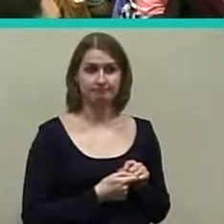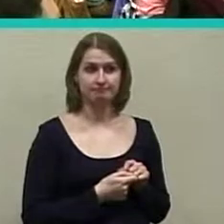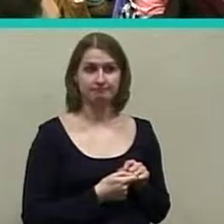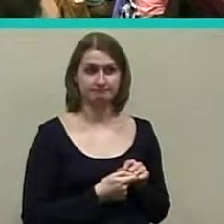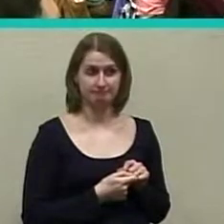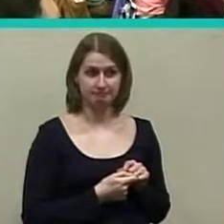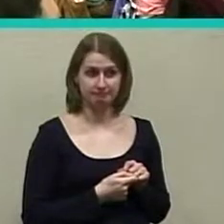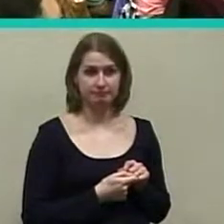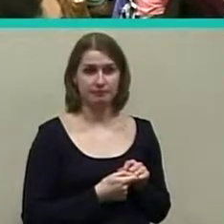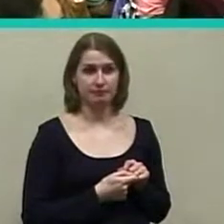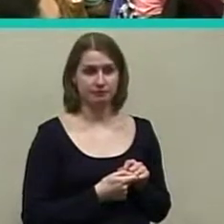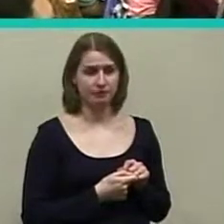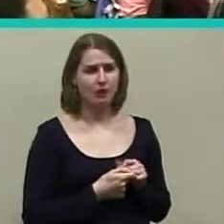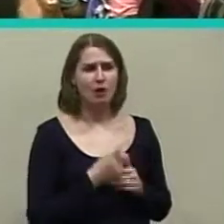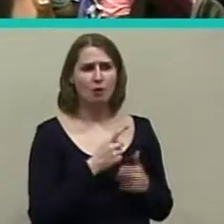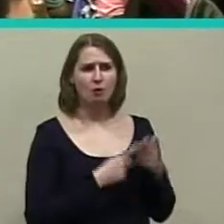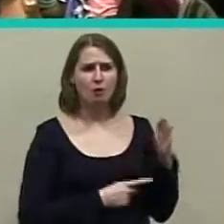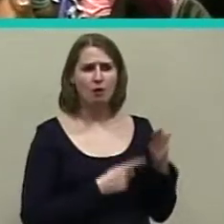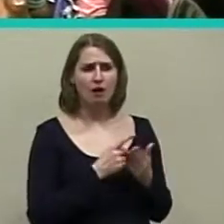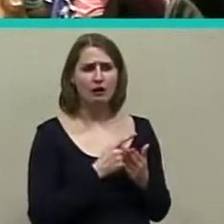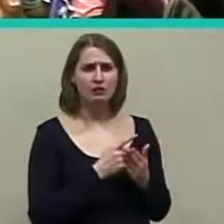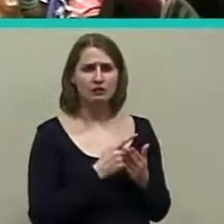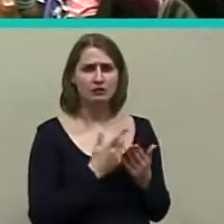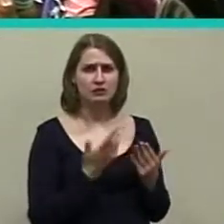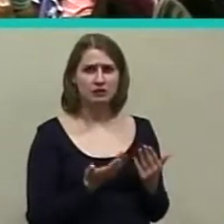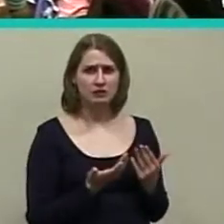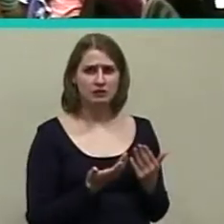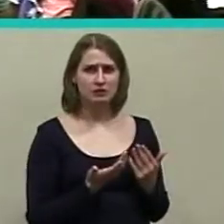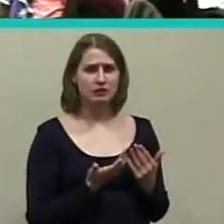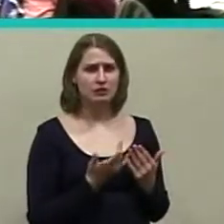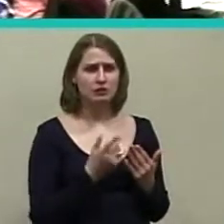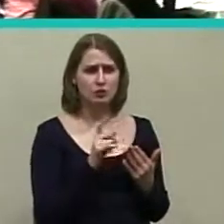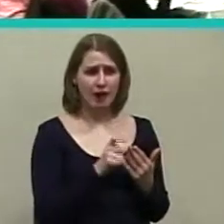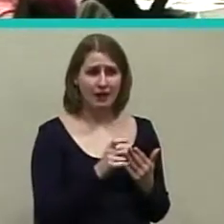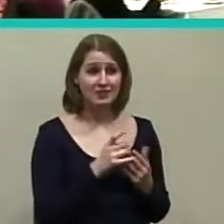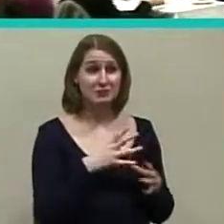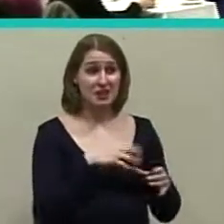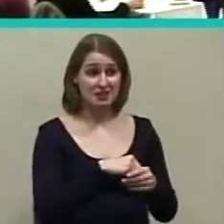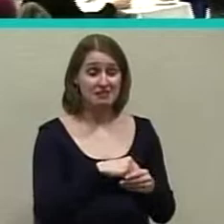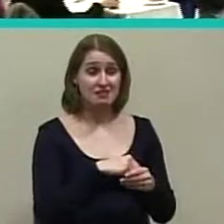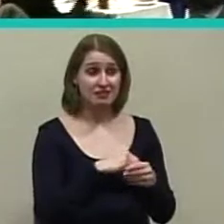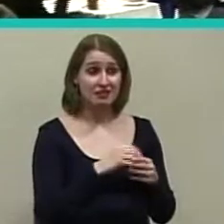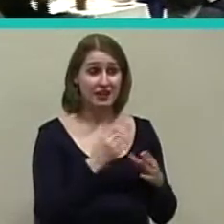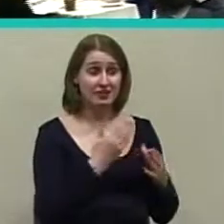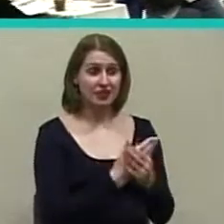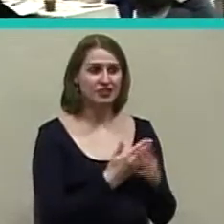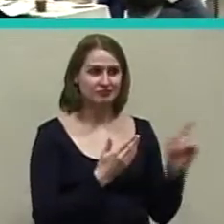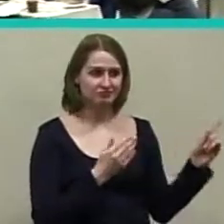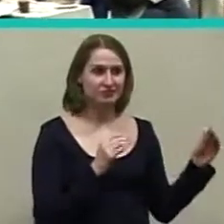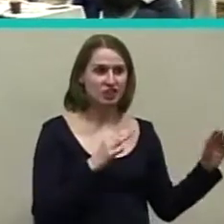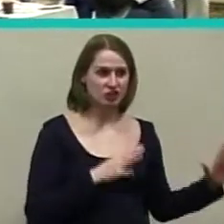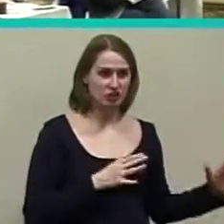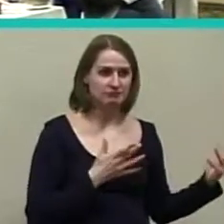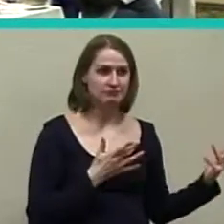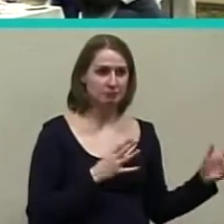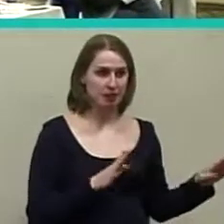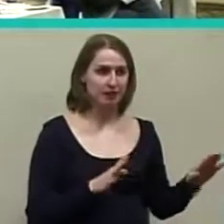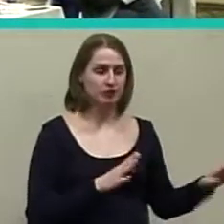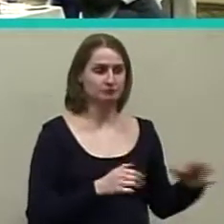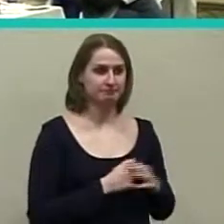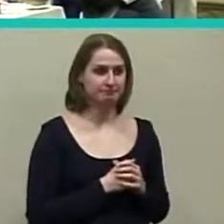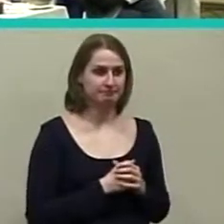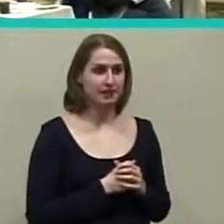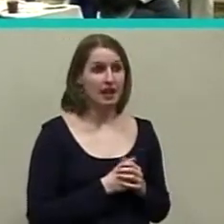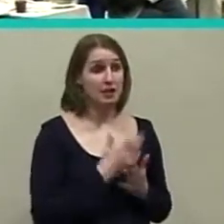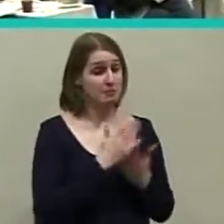Okay. What would be part of what you may have to look at as part of the intervention? All right, some teacher behavior. Part